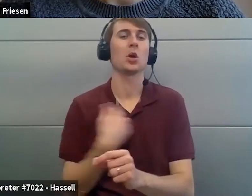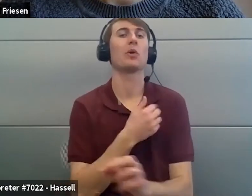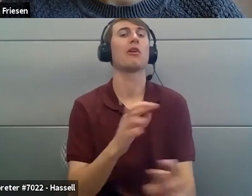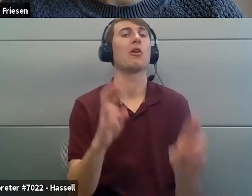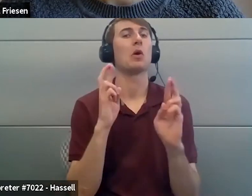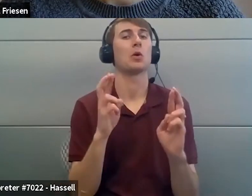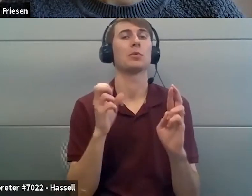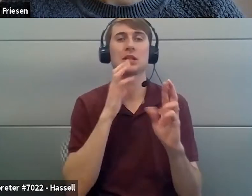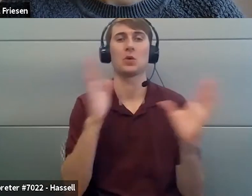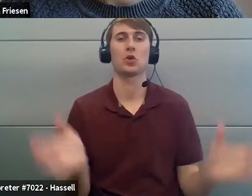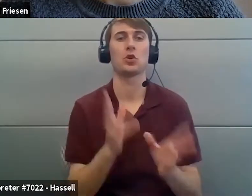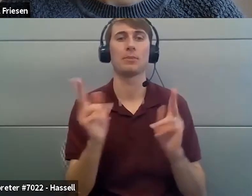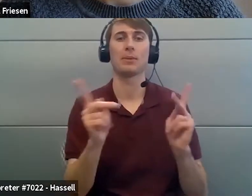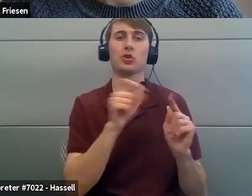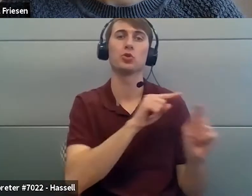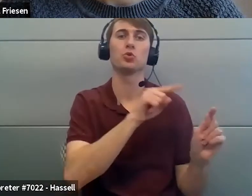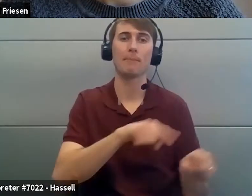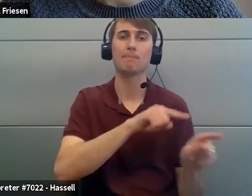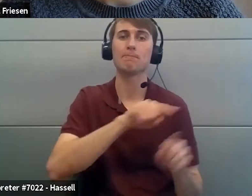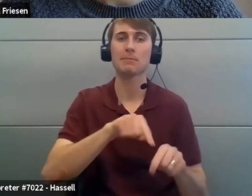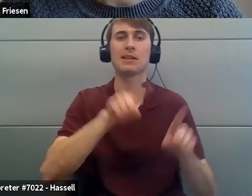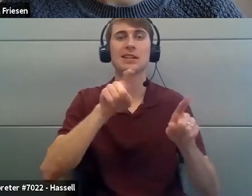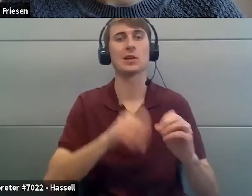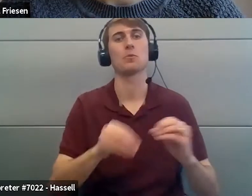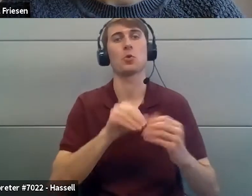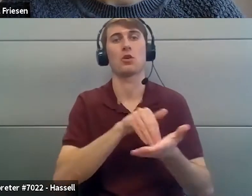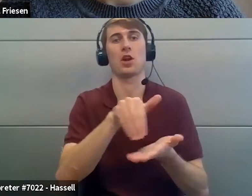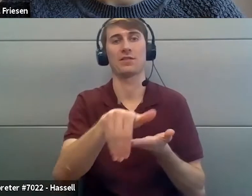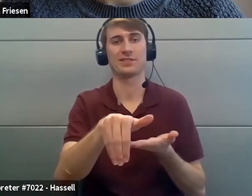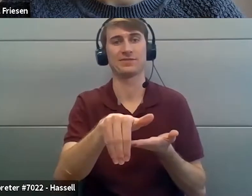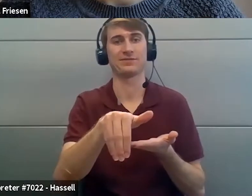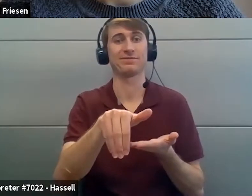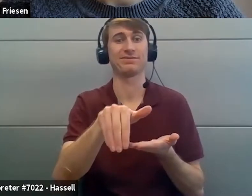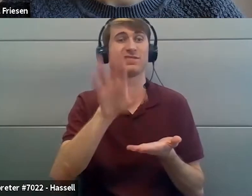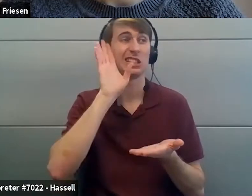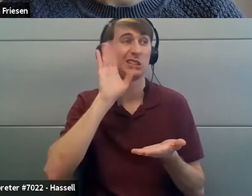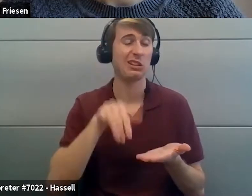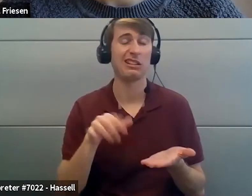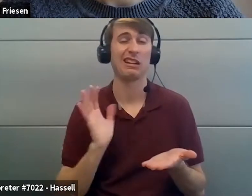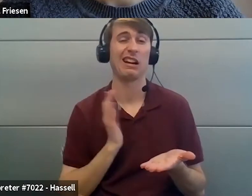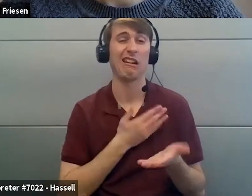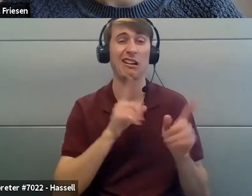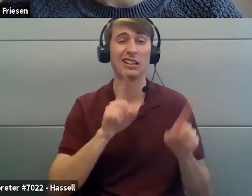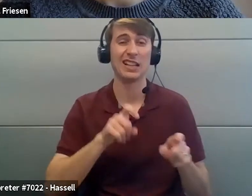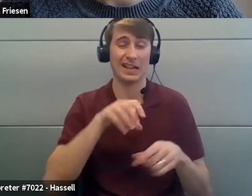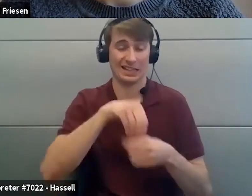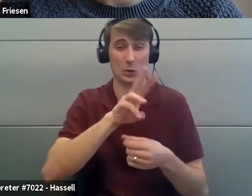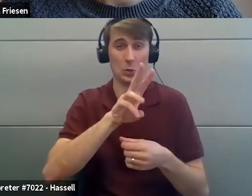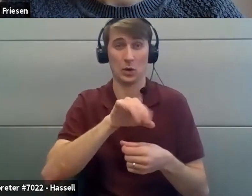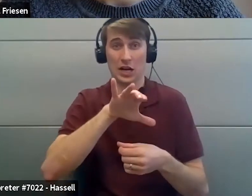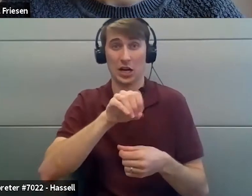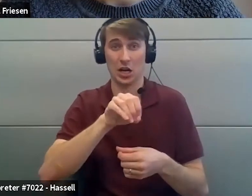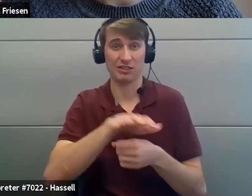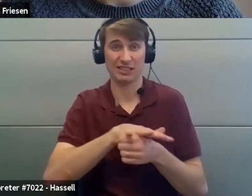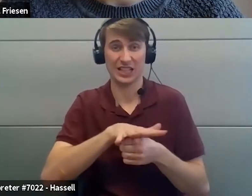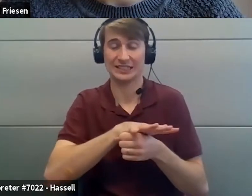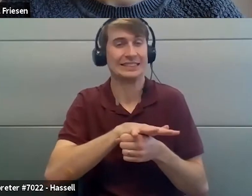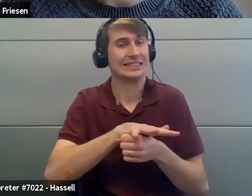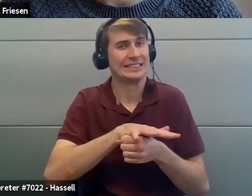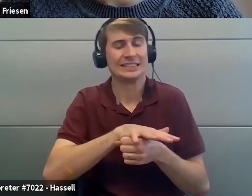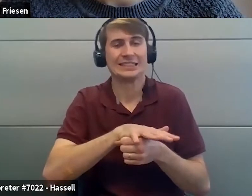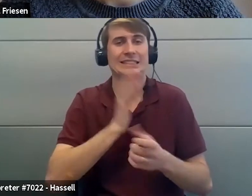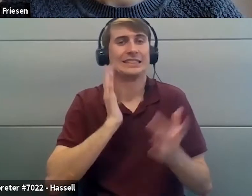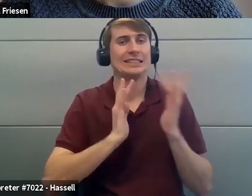come test more often. We're not having enough tests happening in Wyandotte County. And when we don't have